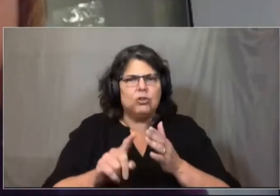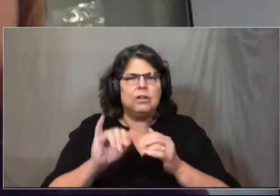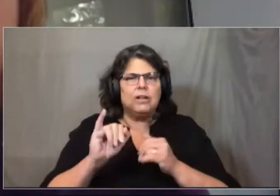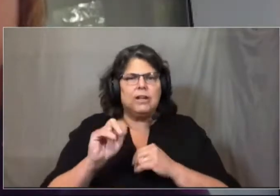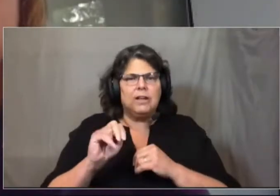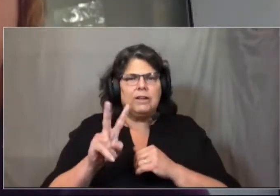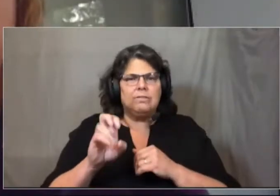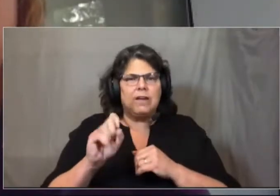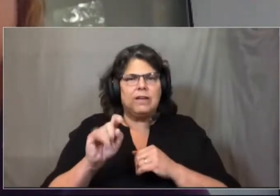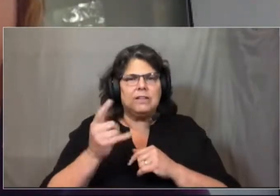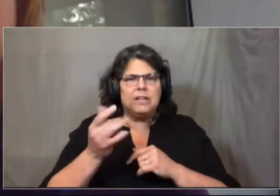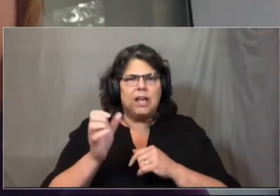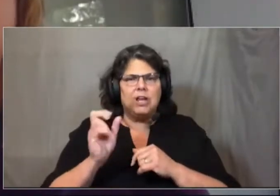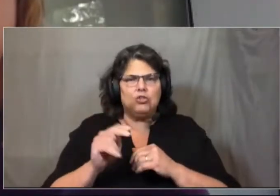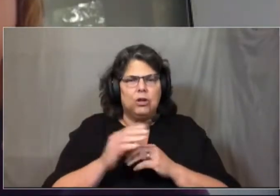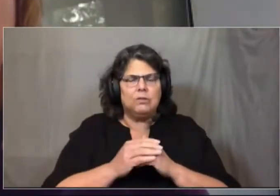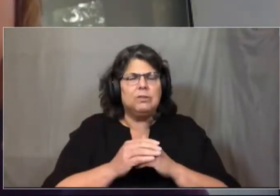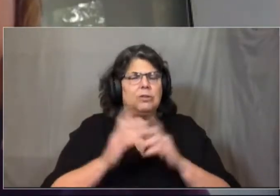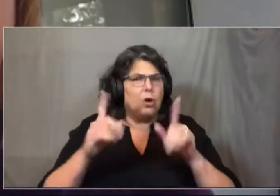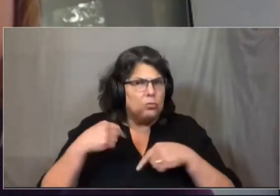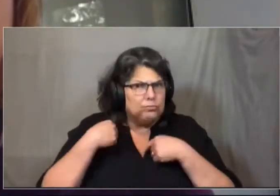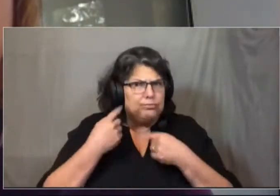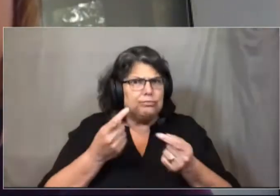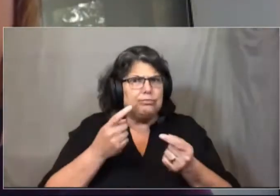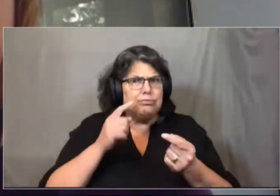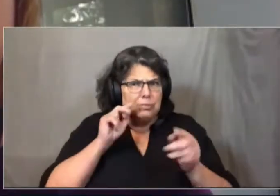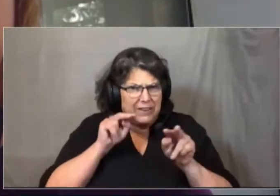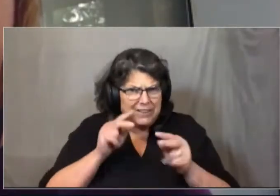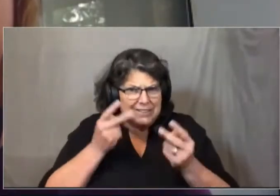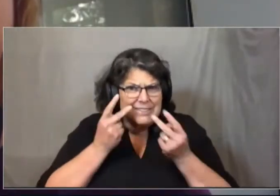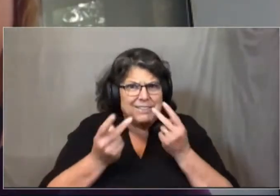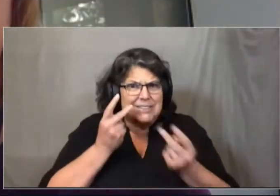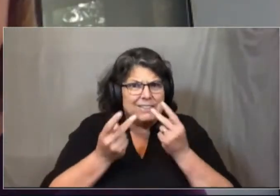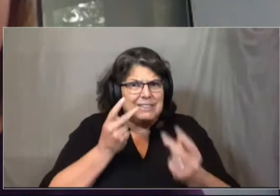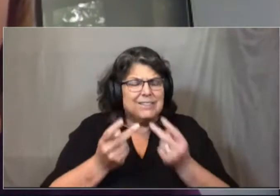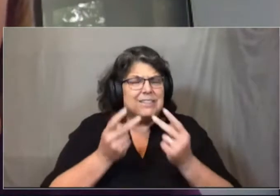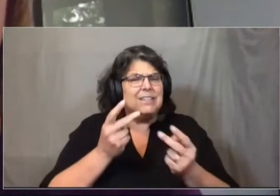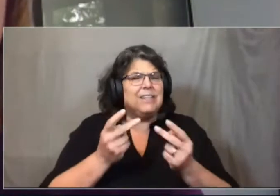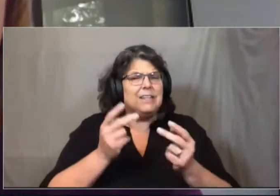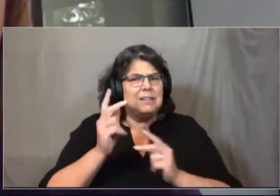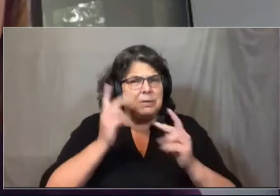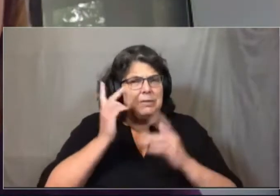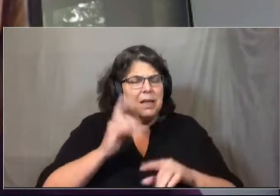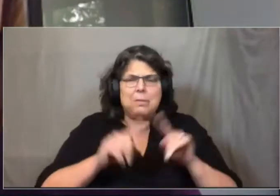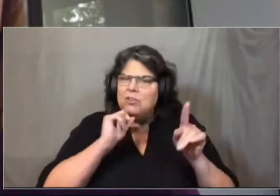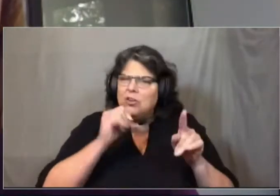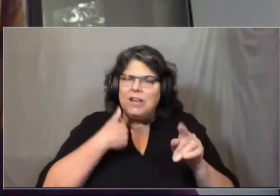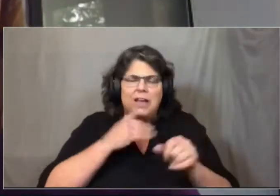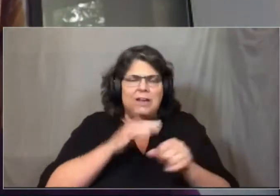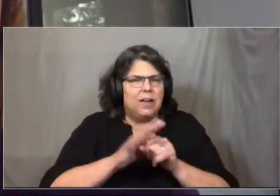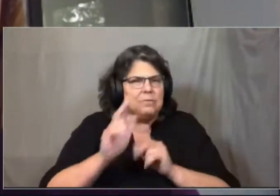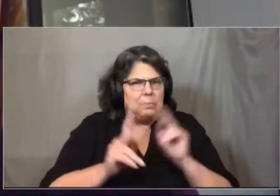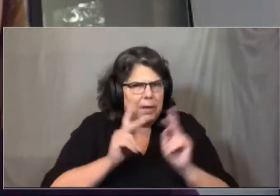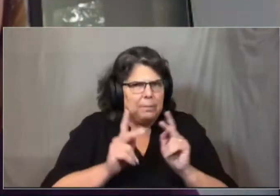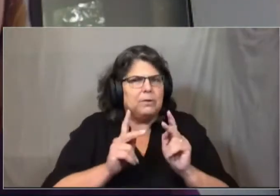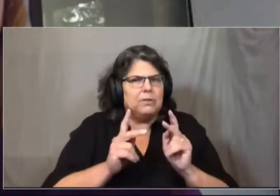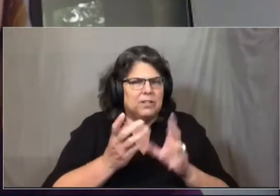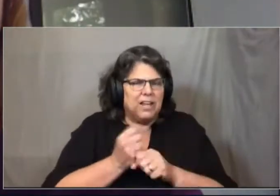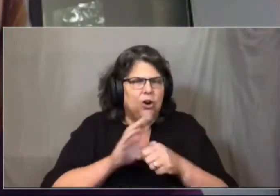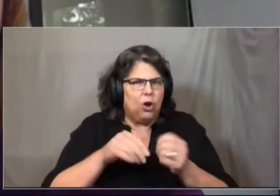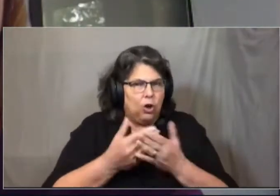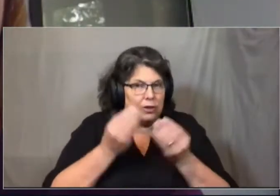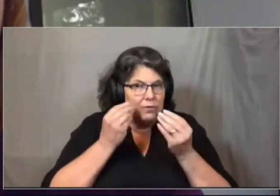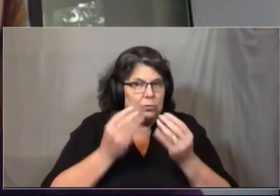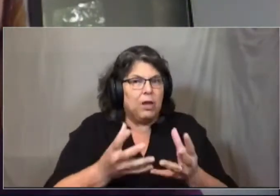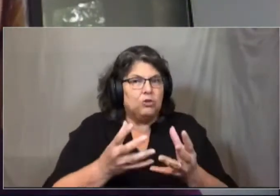that we have been tracking those cases. We just haven't been had the bandwidth to be able to make sure that we have that updated. So